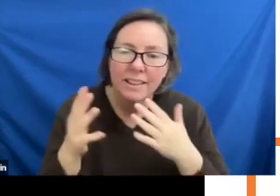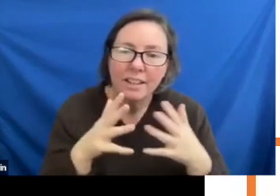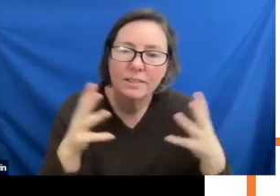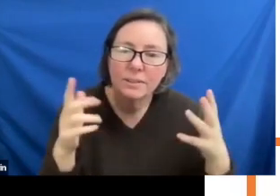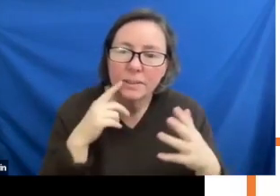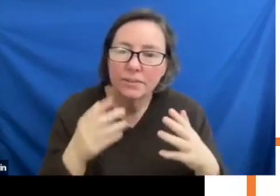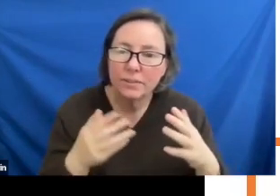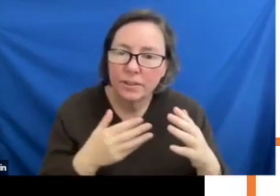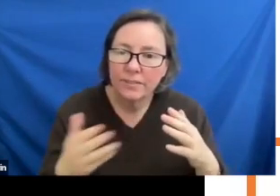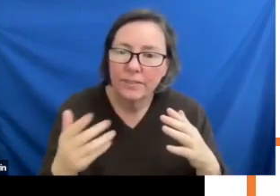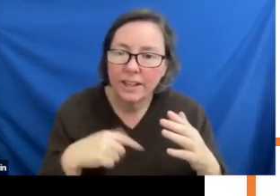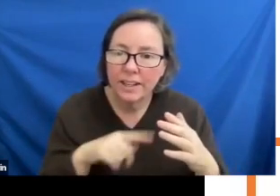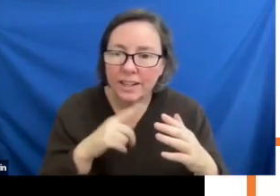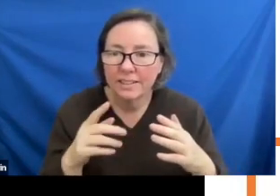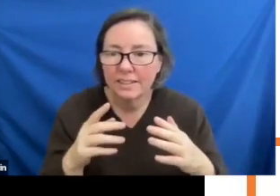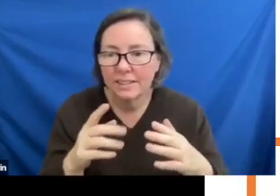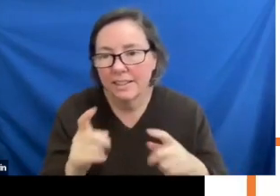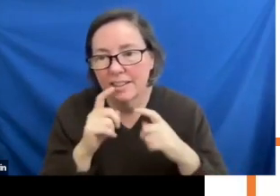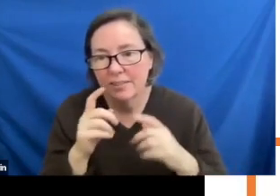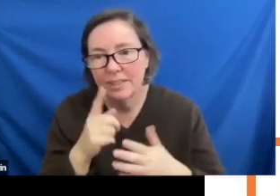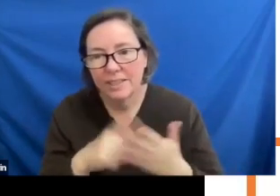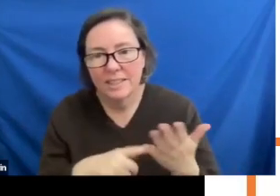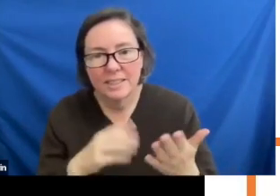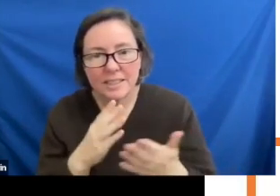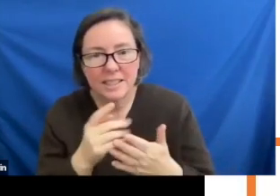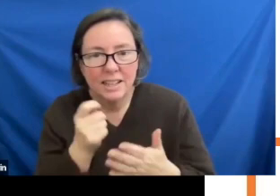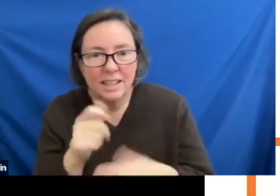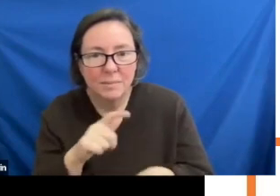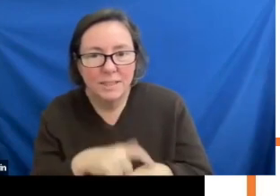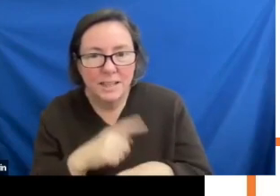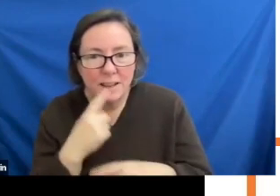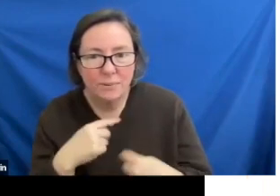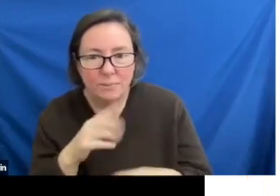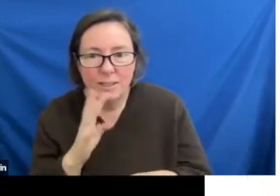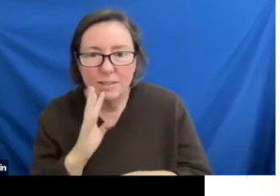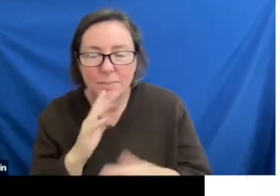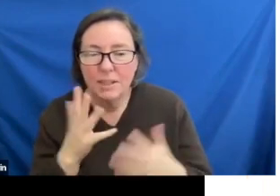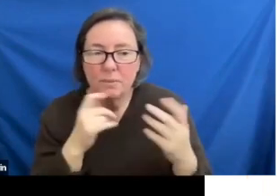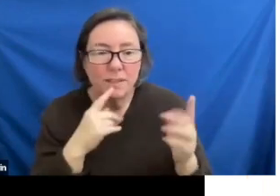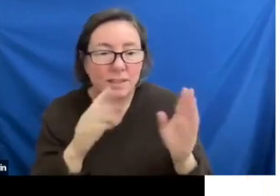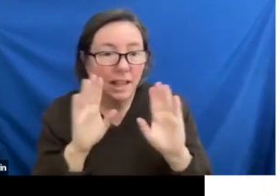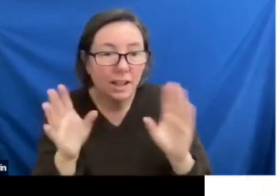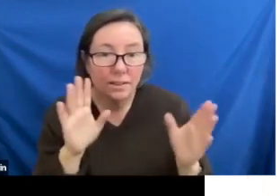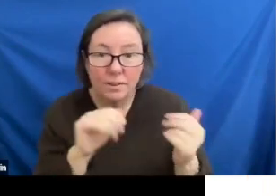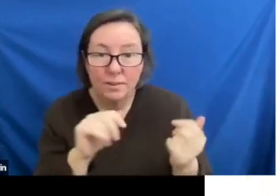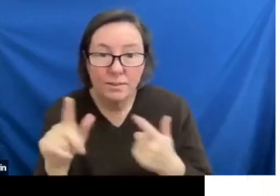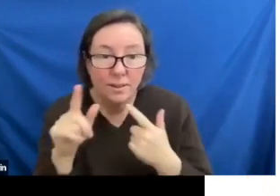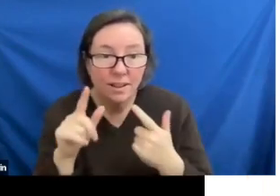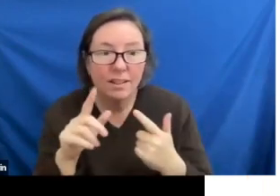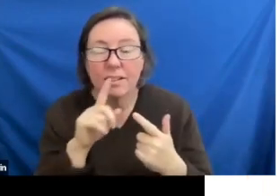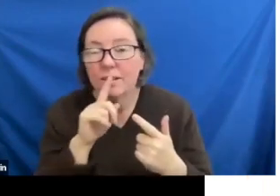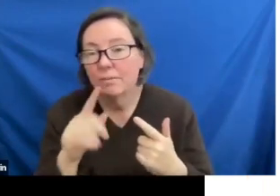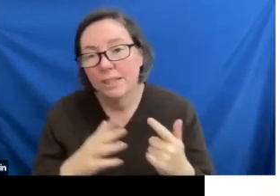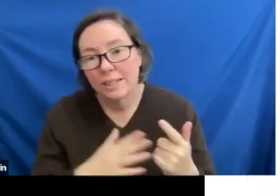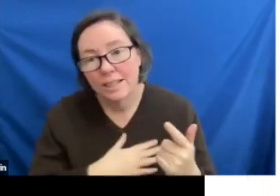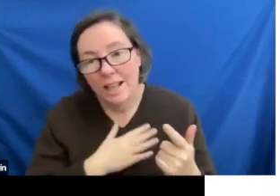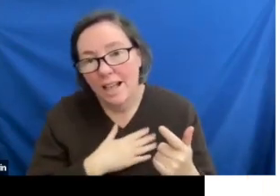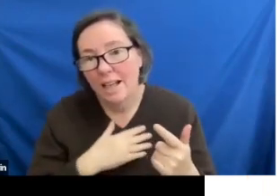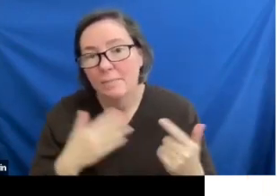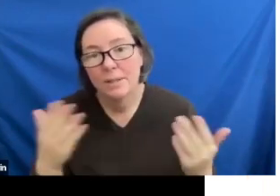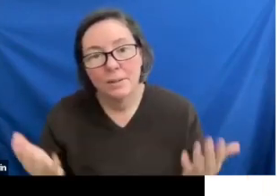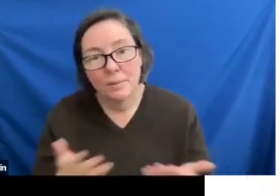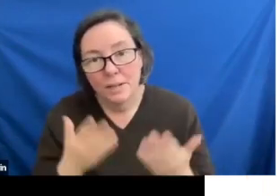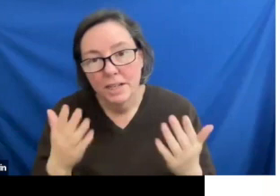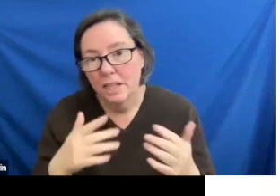extending some time for me to speak. Just want to say hello to everyone, and very happy that we are here at